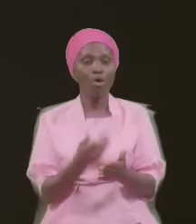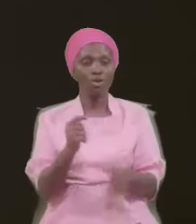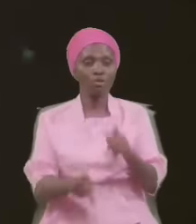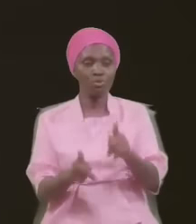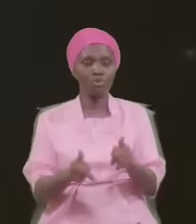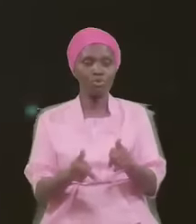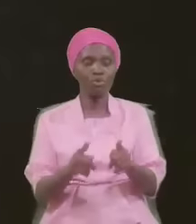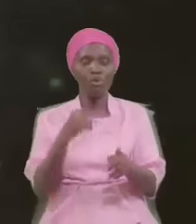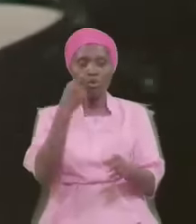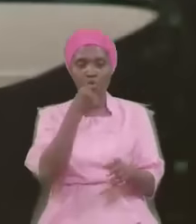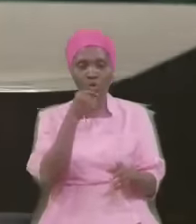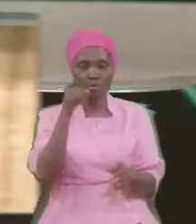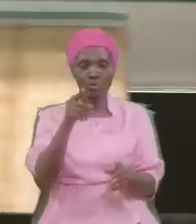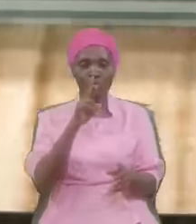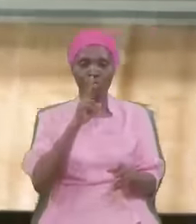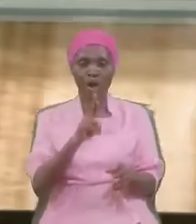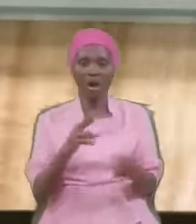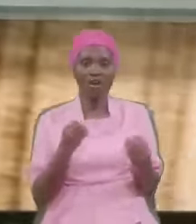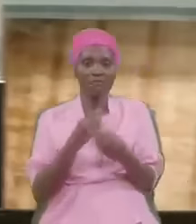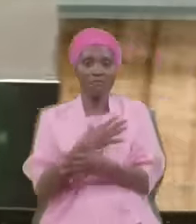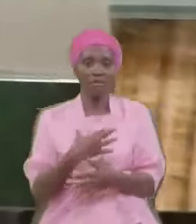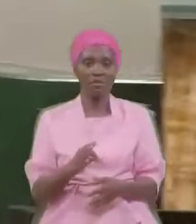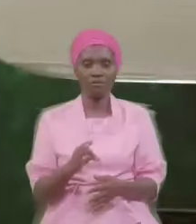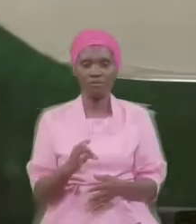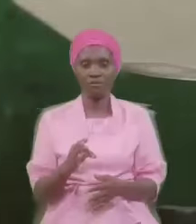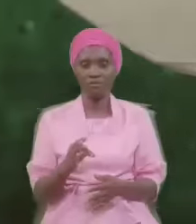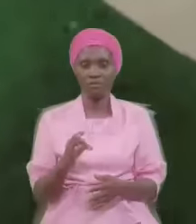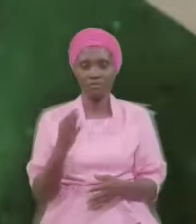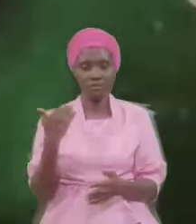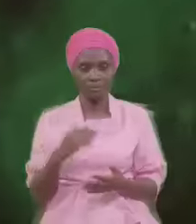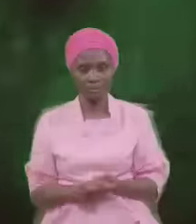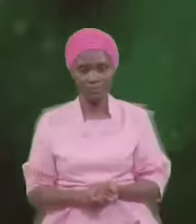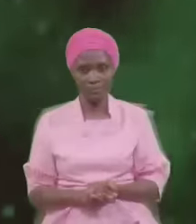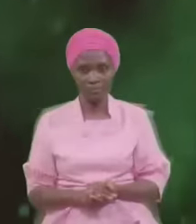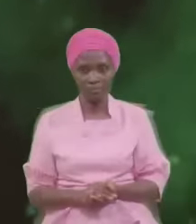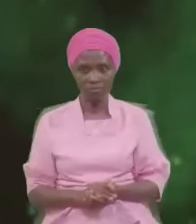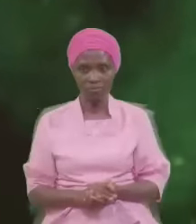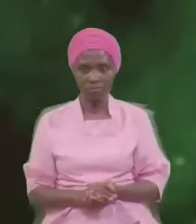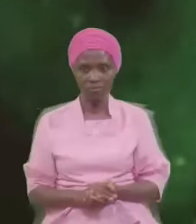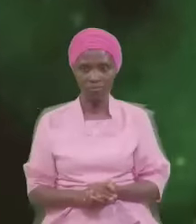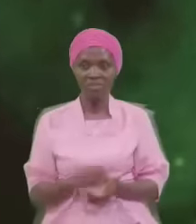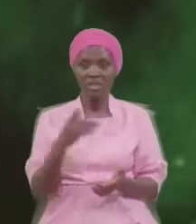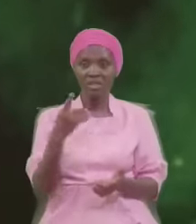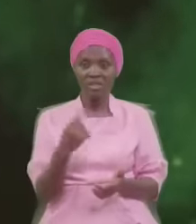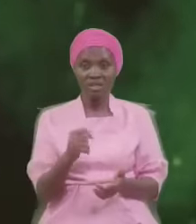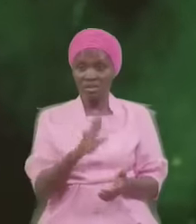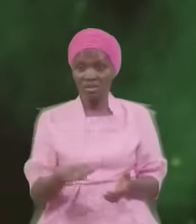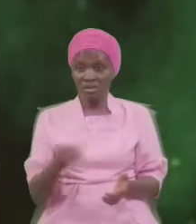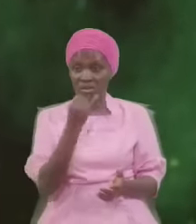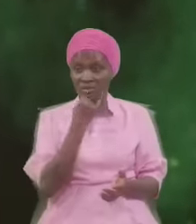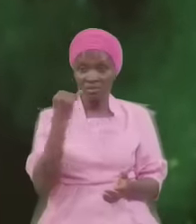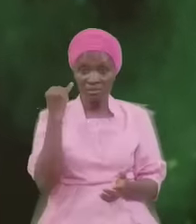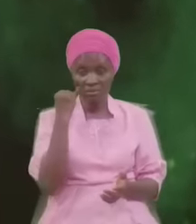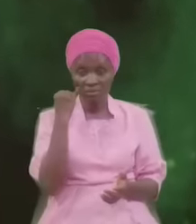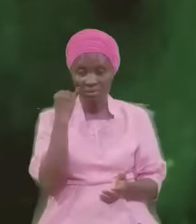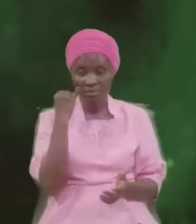thou art afraid. Unfortunately, the children of Israel, they didn't know. You know, they